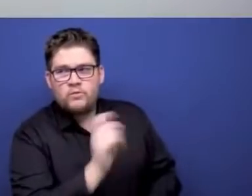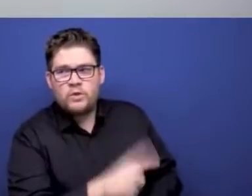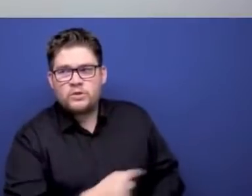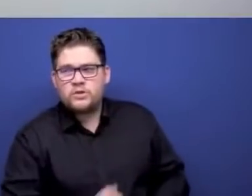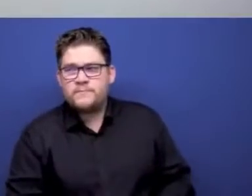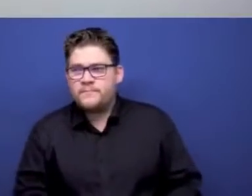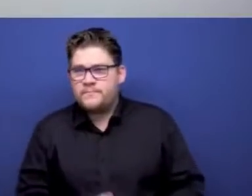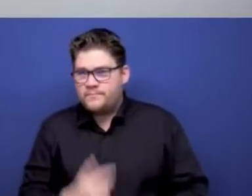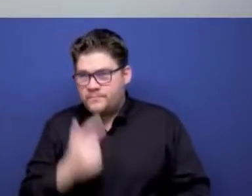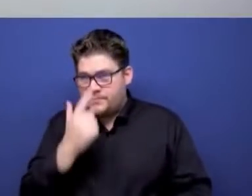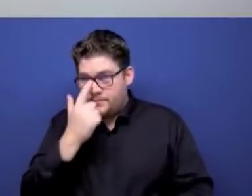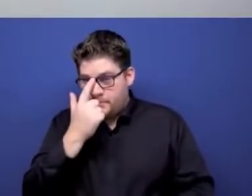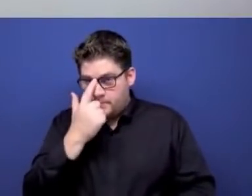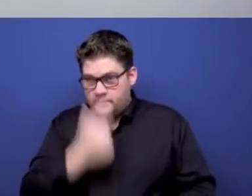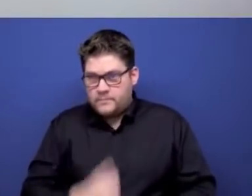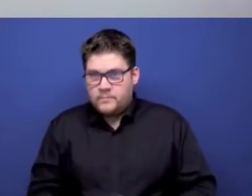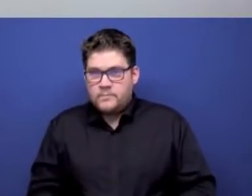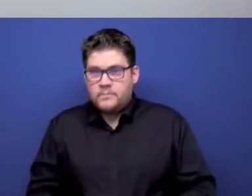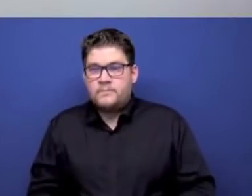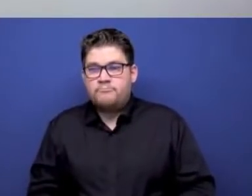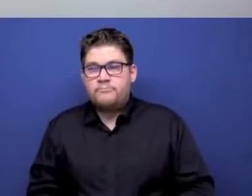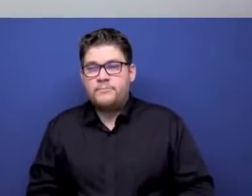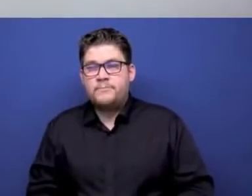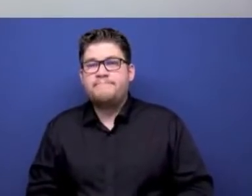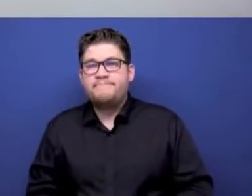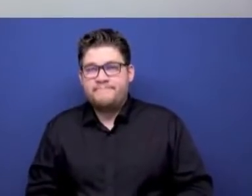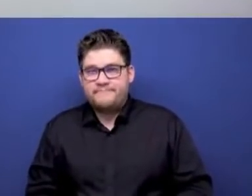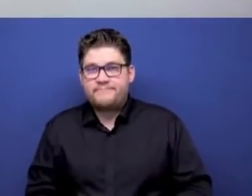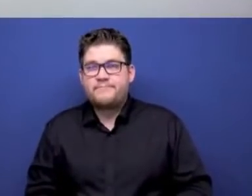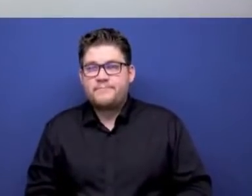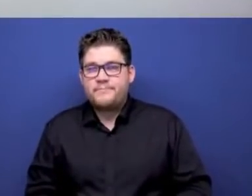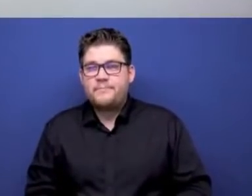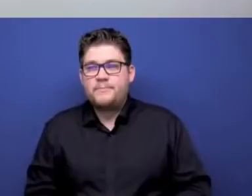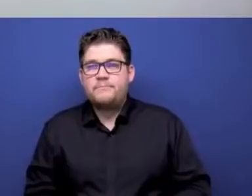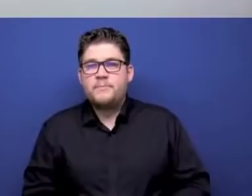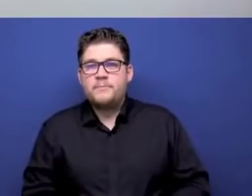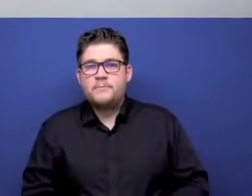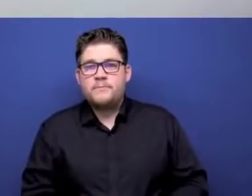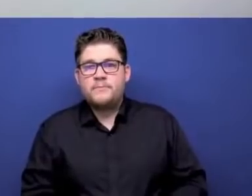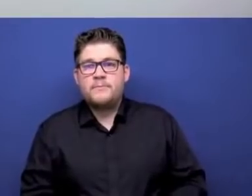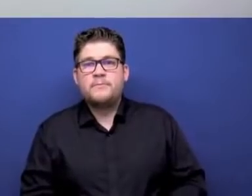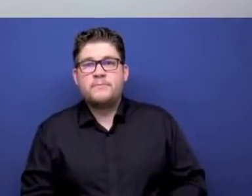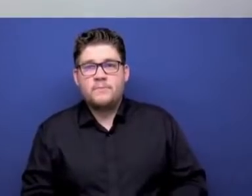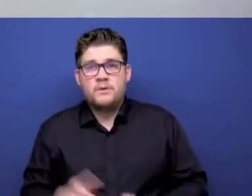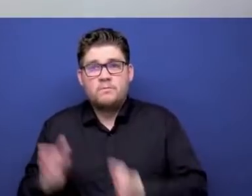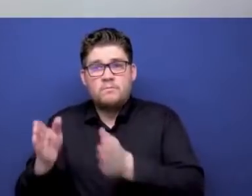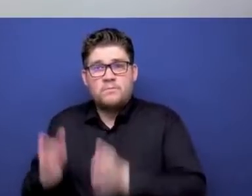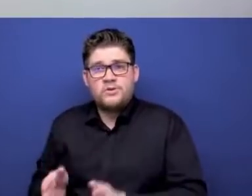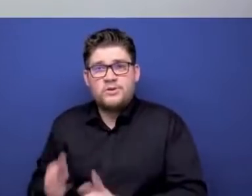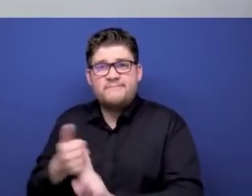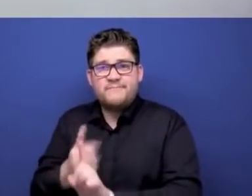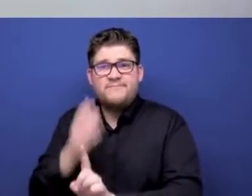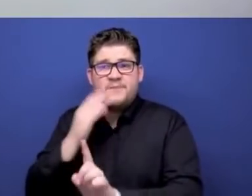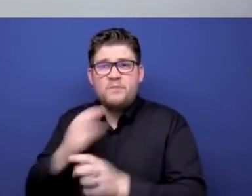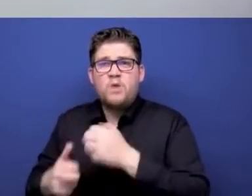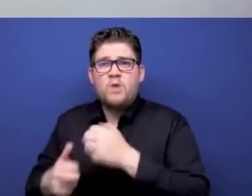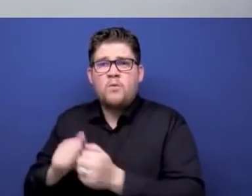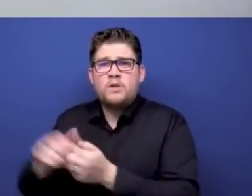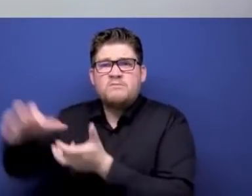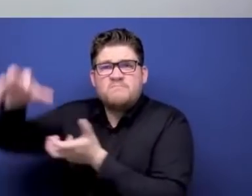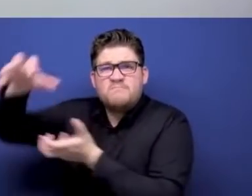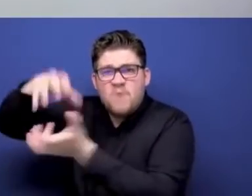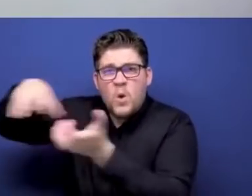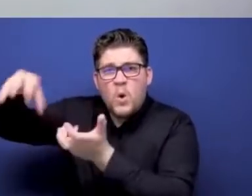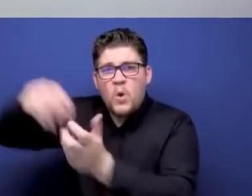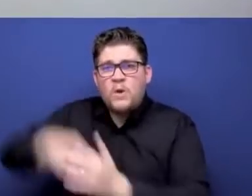smoke and smoky skies, as the same people who often have issues with heat as well. So we know that very